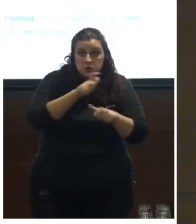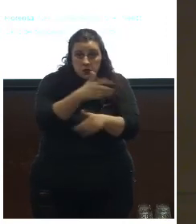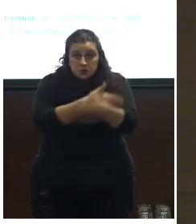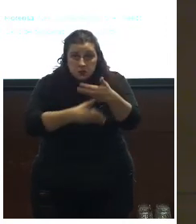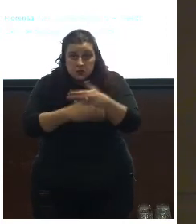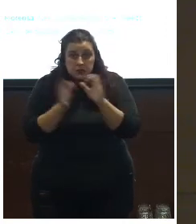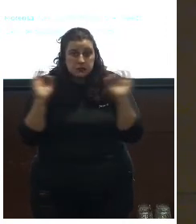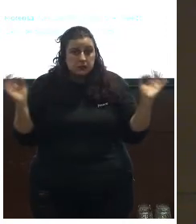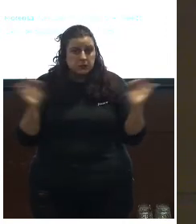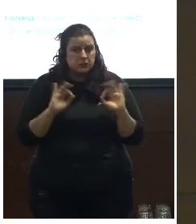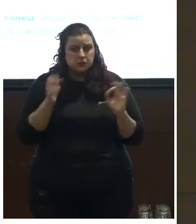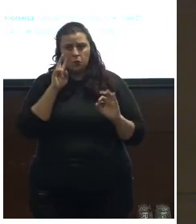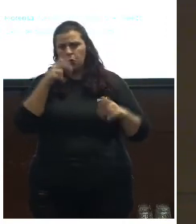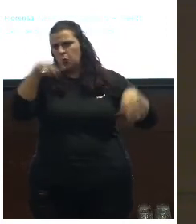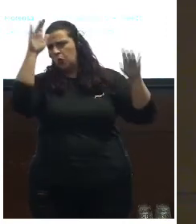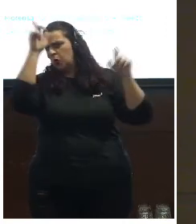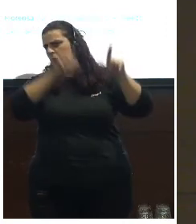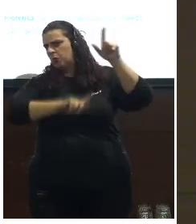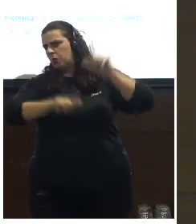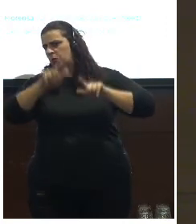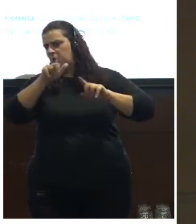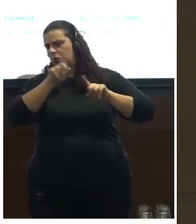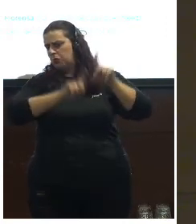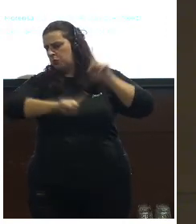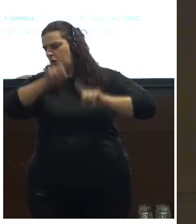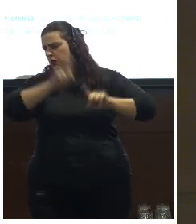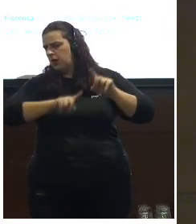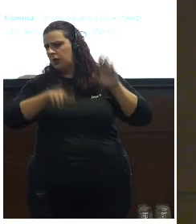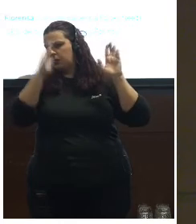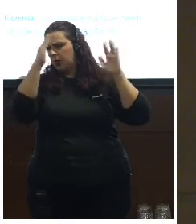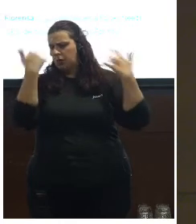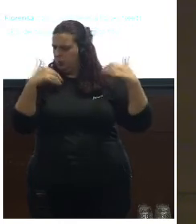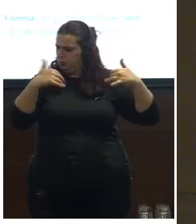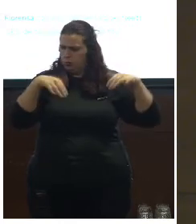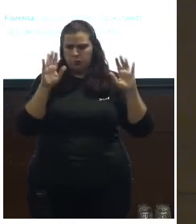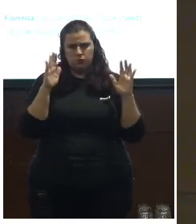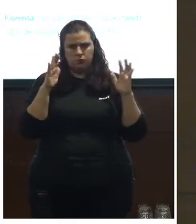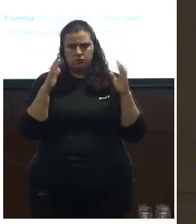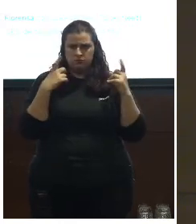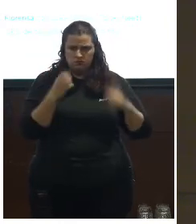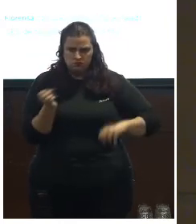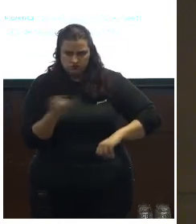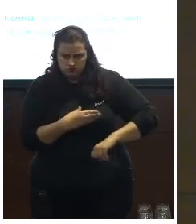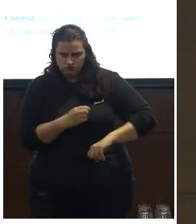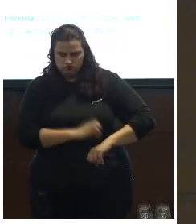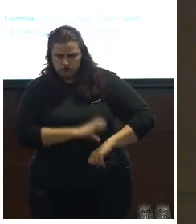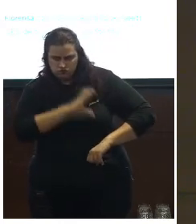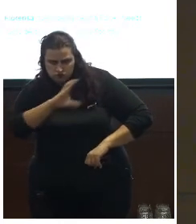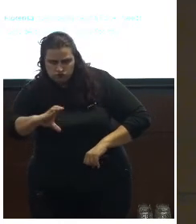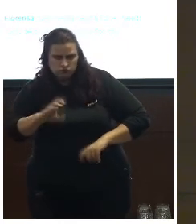too much money, too much time, so they let us do the work. Now, and I think also because of the new